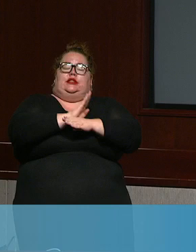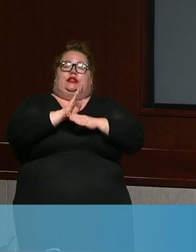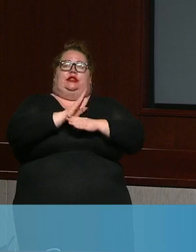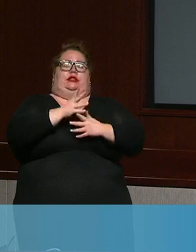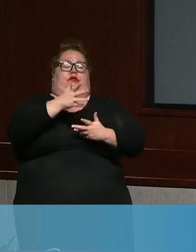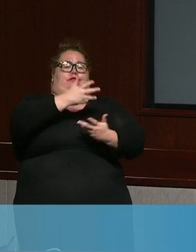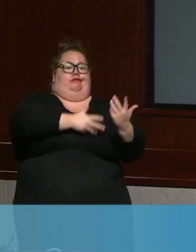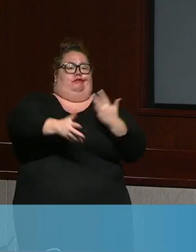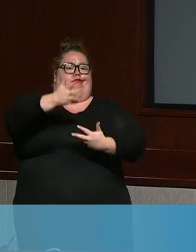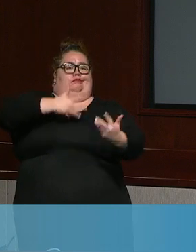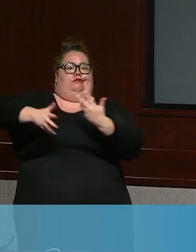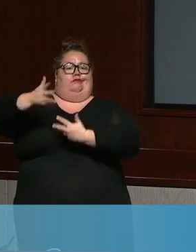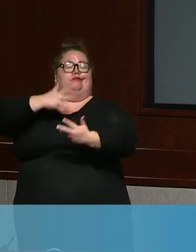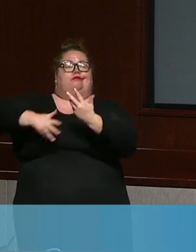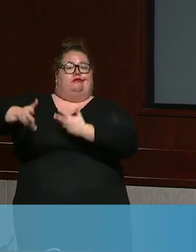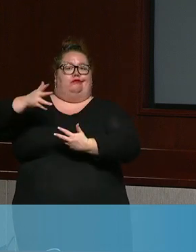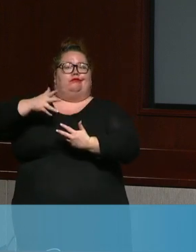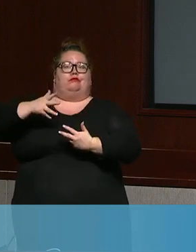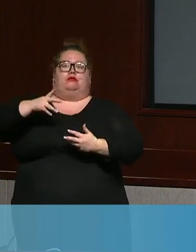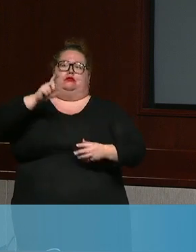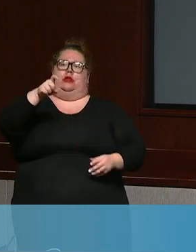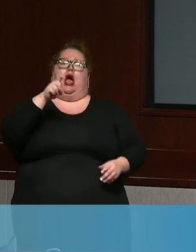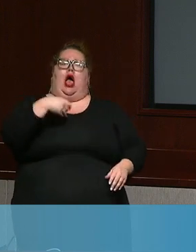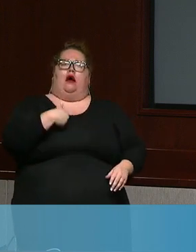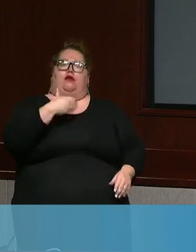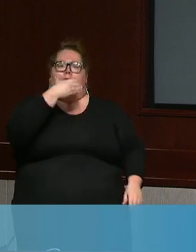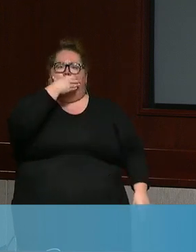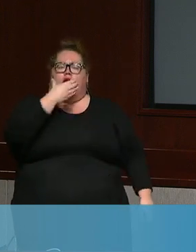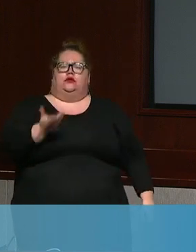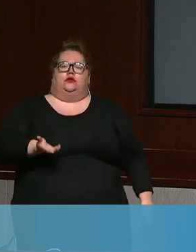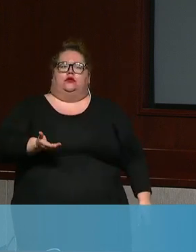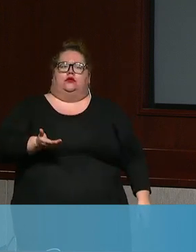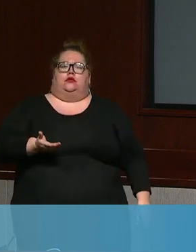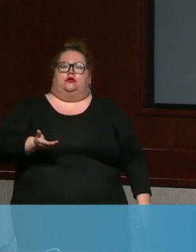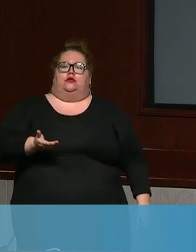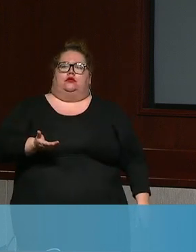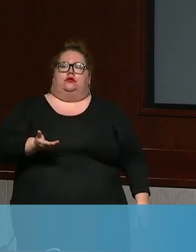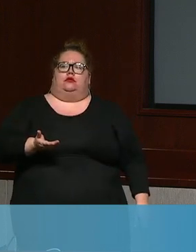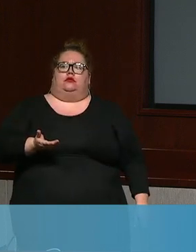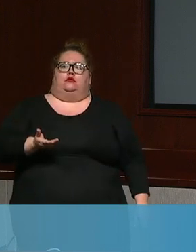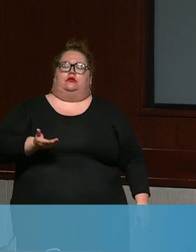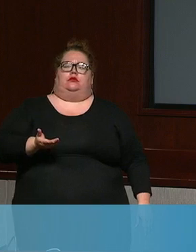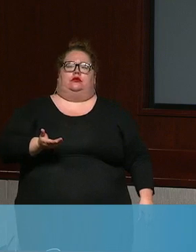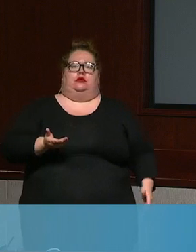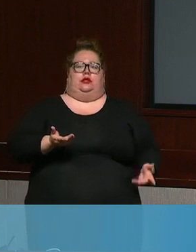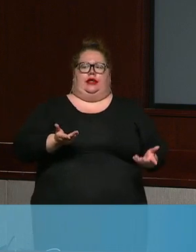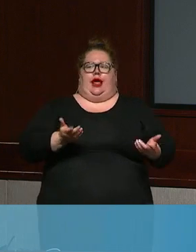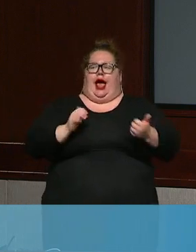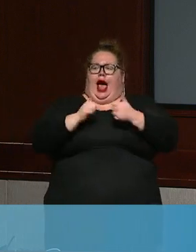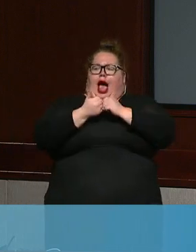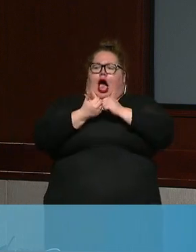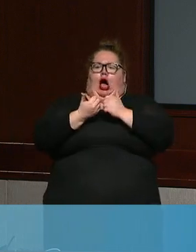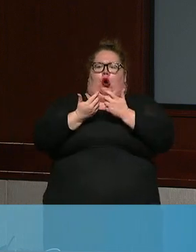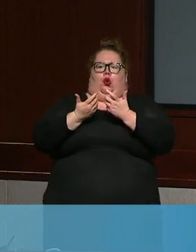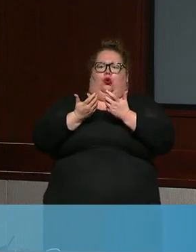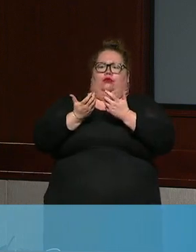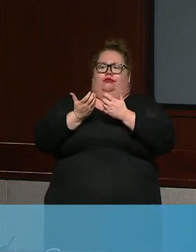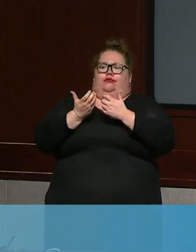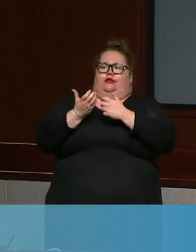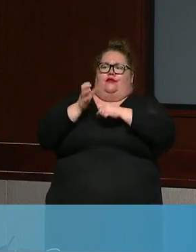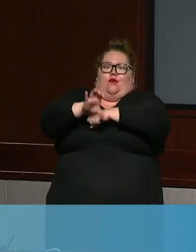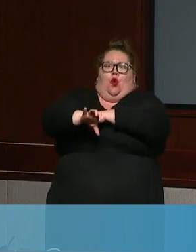other groups of people, everybody's wearing a mask. Now, how do you enforce a private residence who might have a dinner